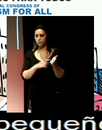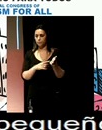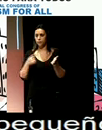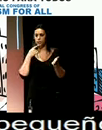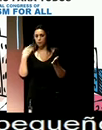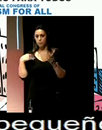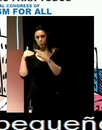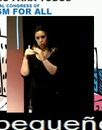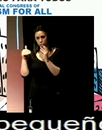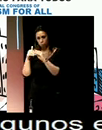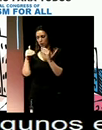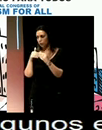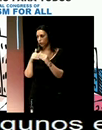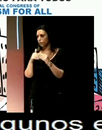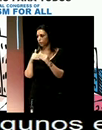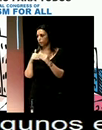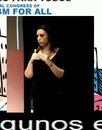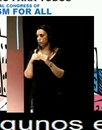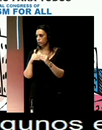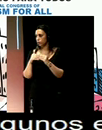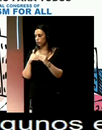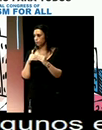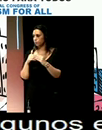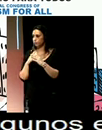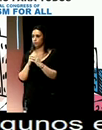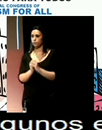of tourism loyalty. Other